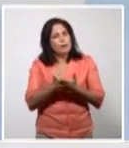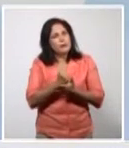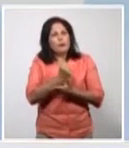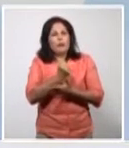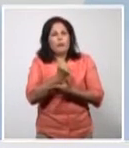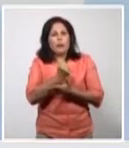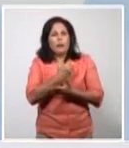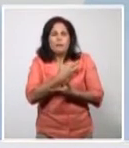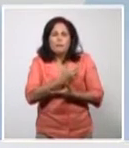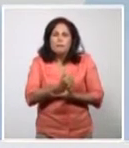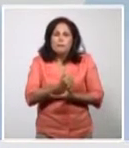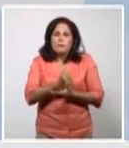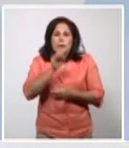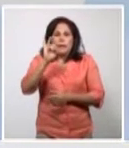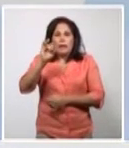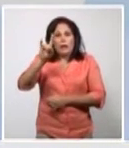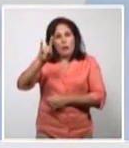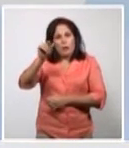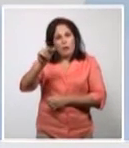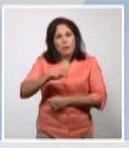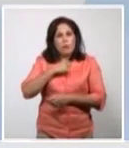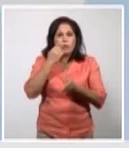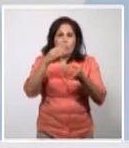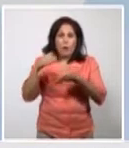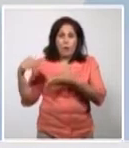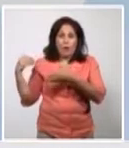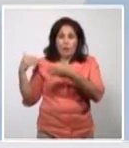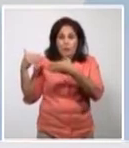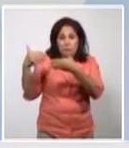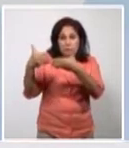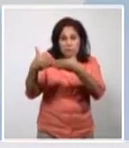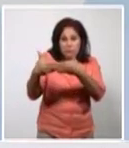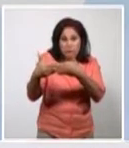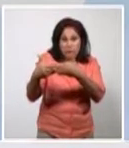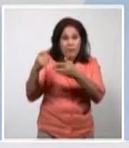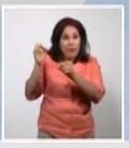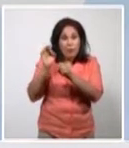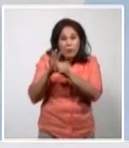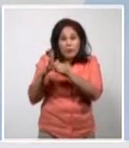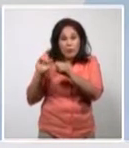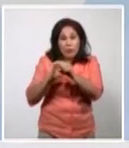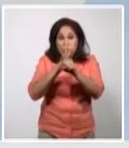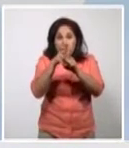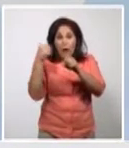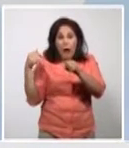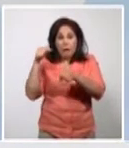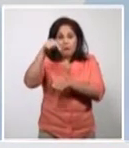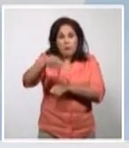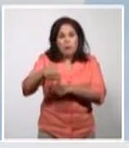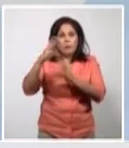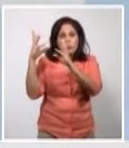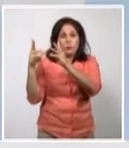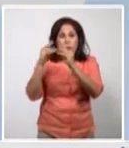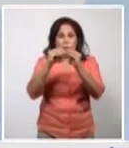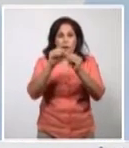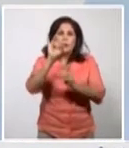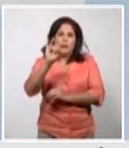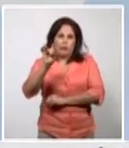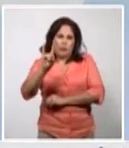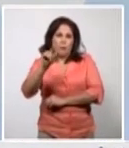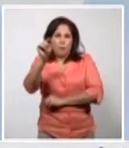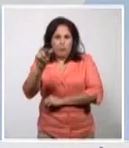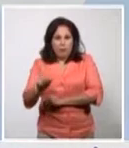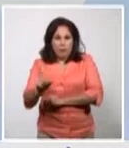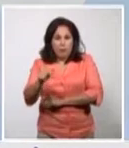We regret the death of 79 patients in our country, and as I